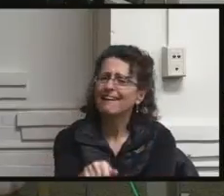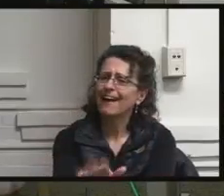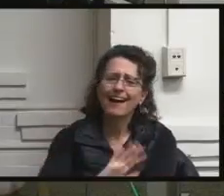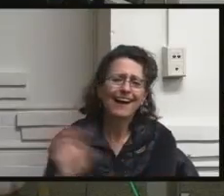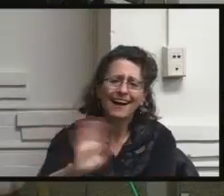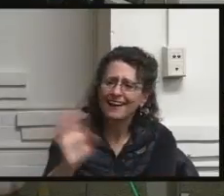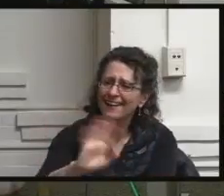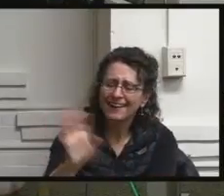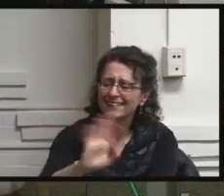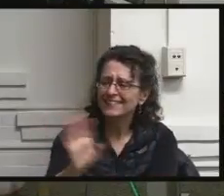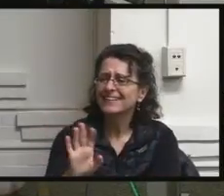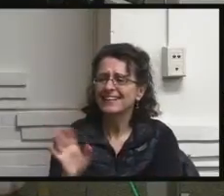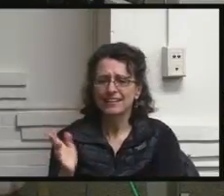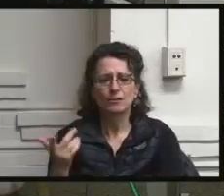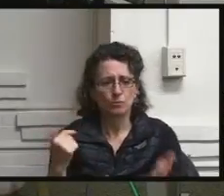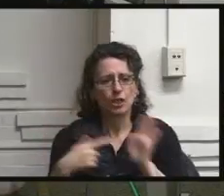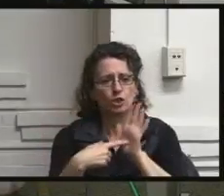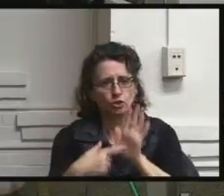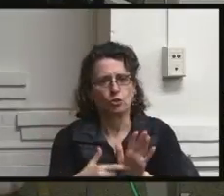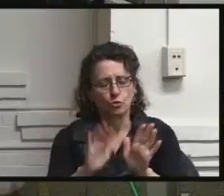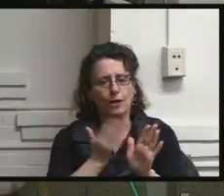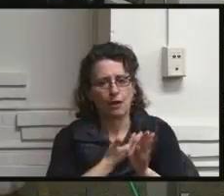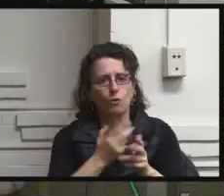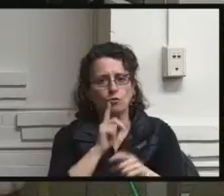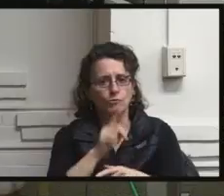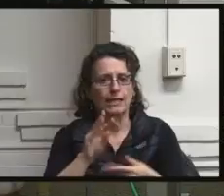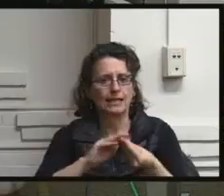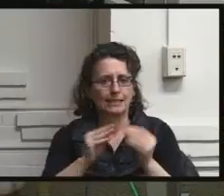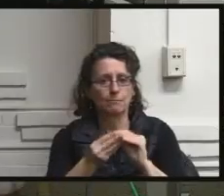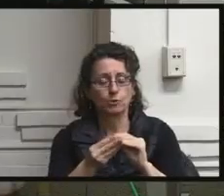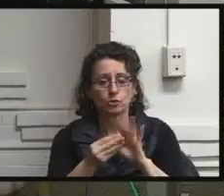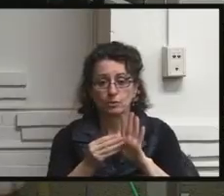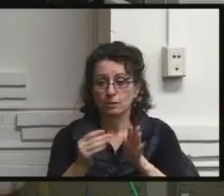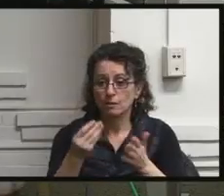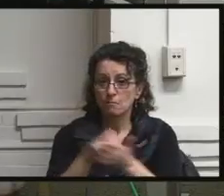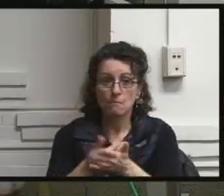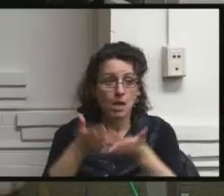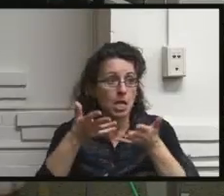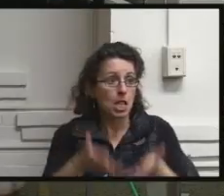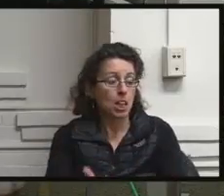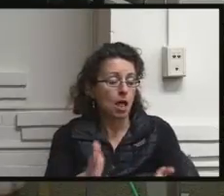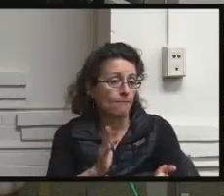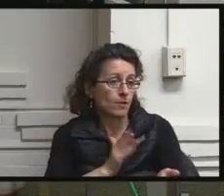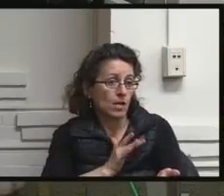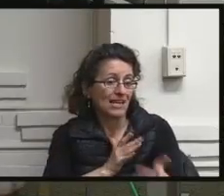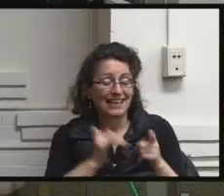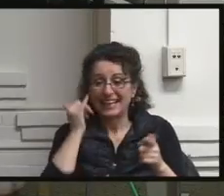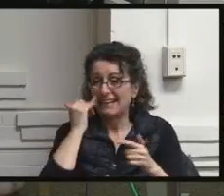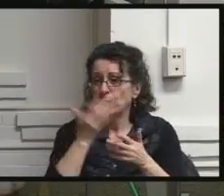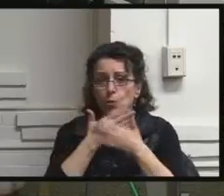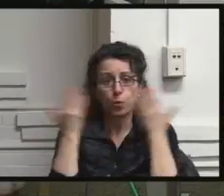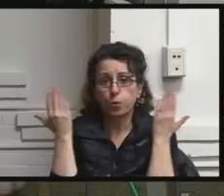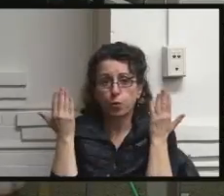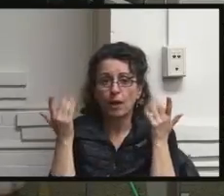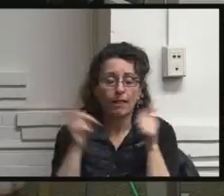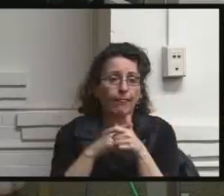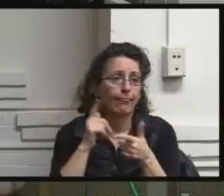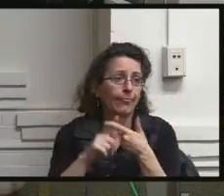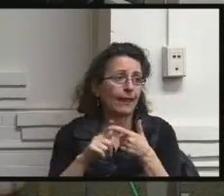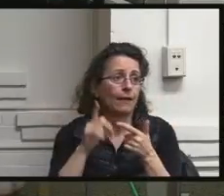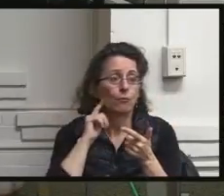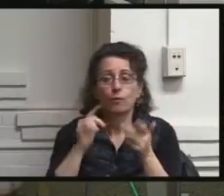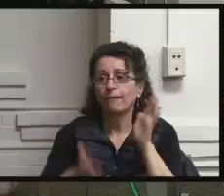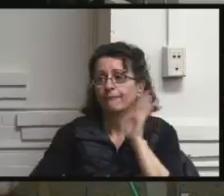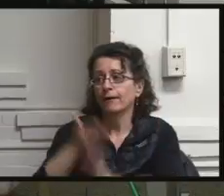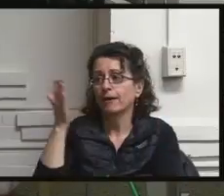know, and if we didn't have a surplus, this conversation would be moot and we would have been out of here and